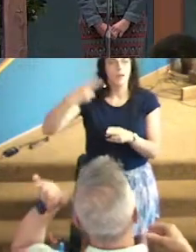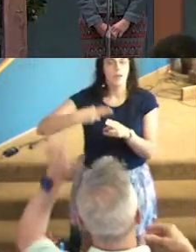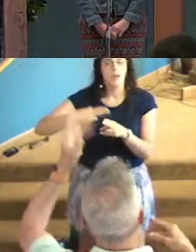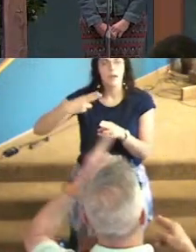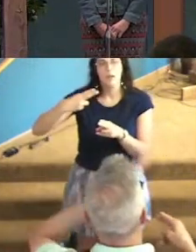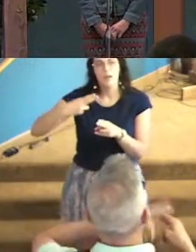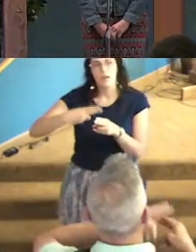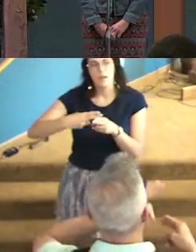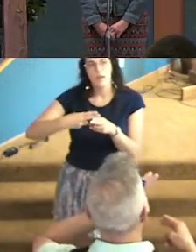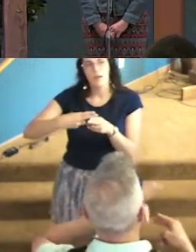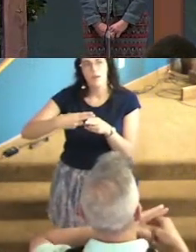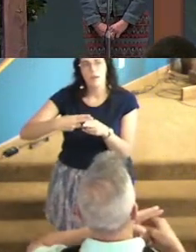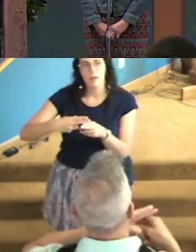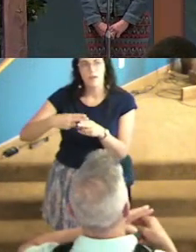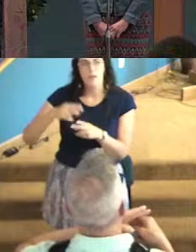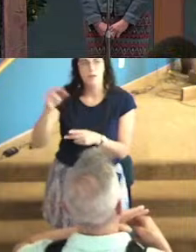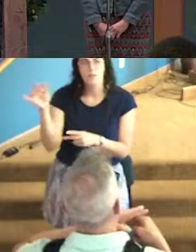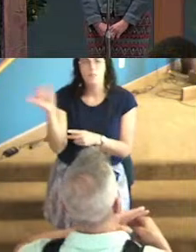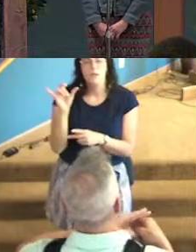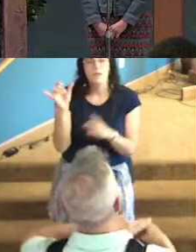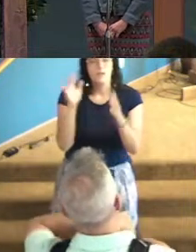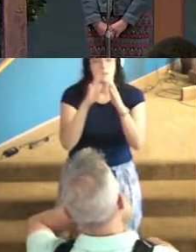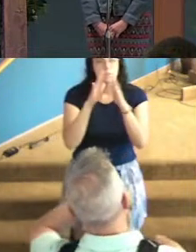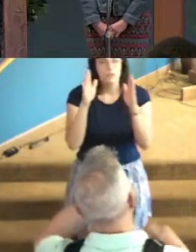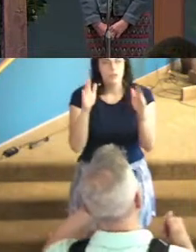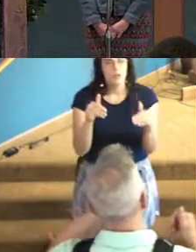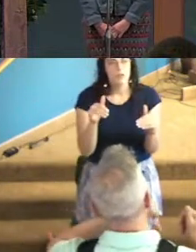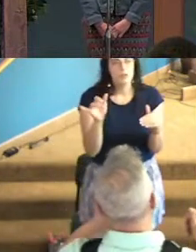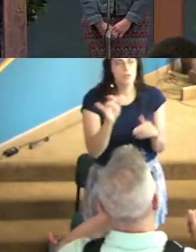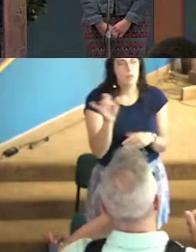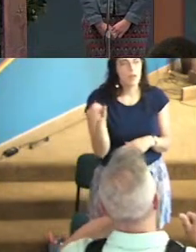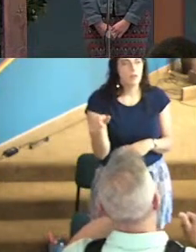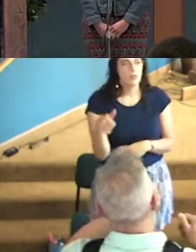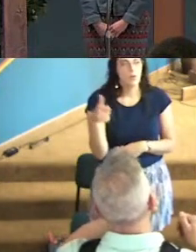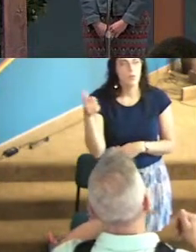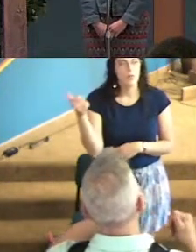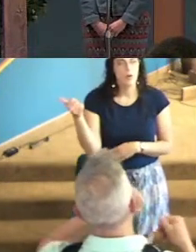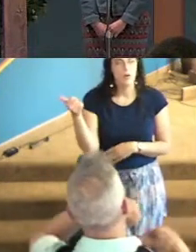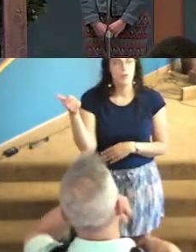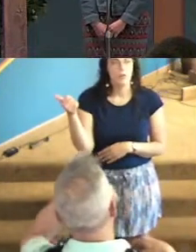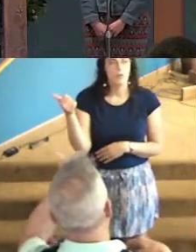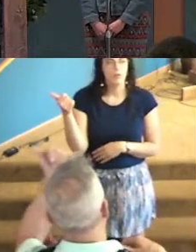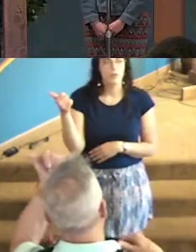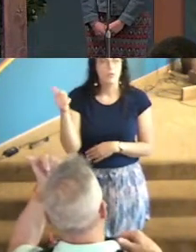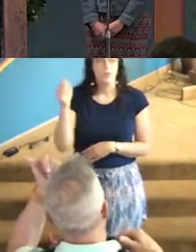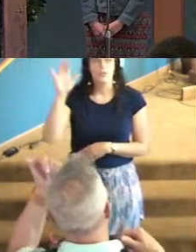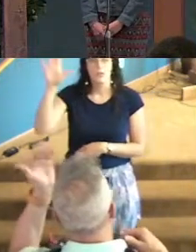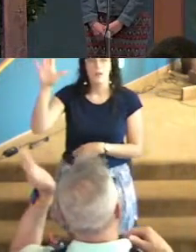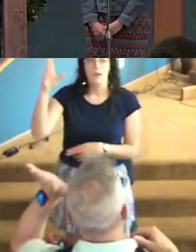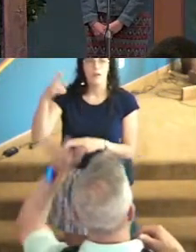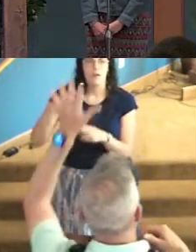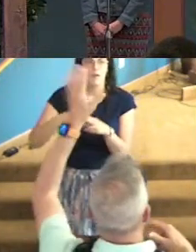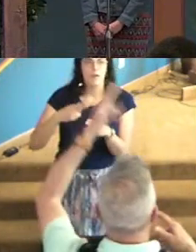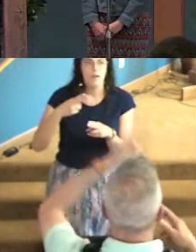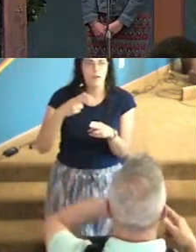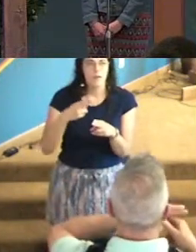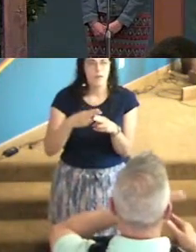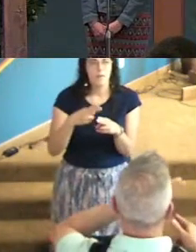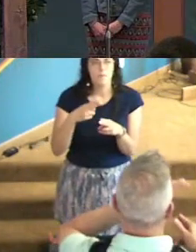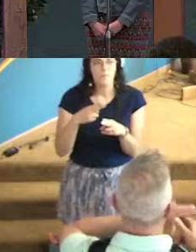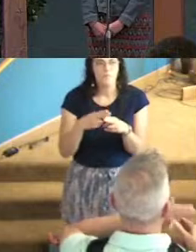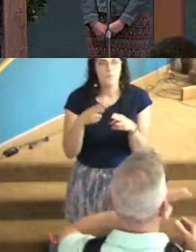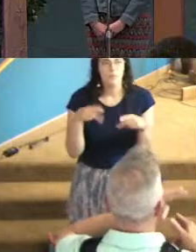Your name is a shelter like no other. Your name.